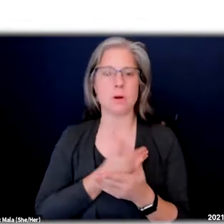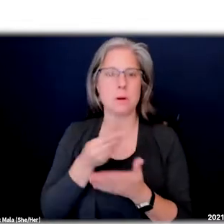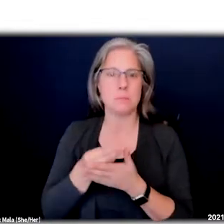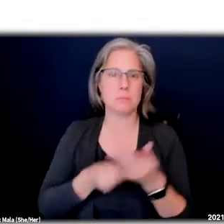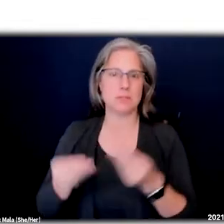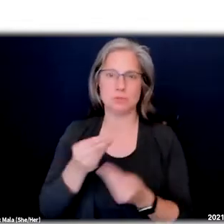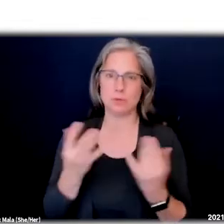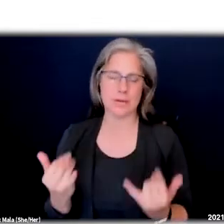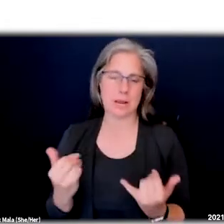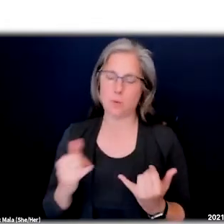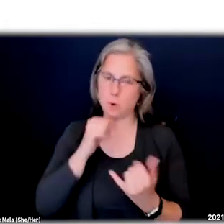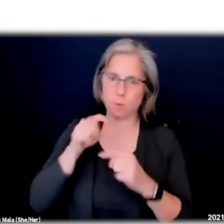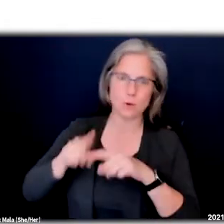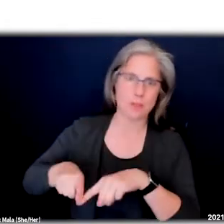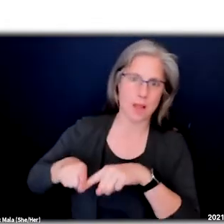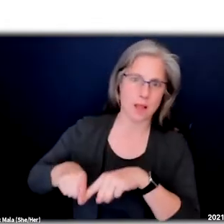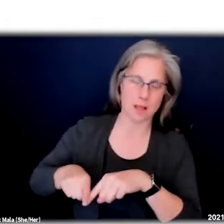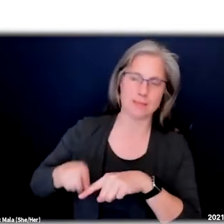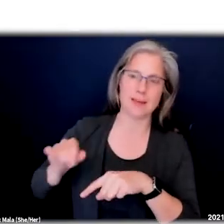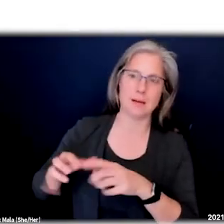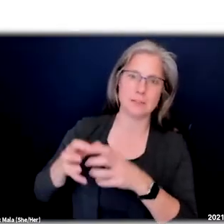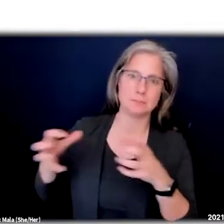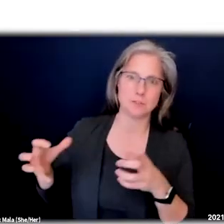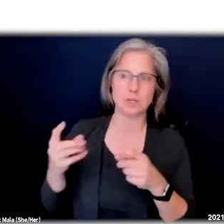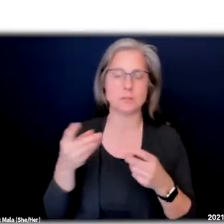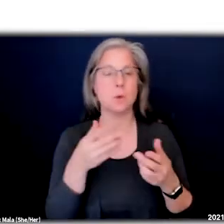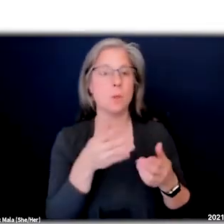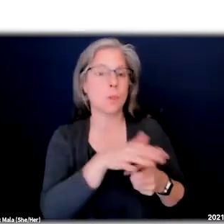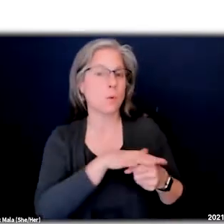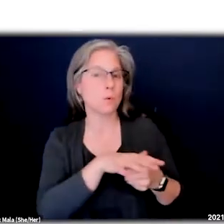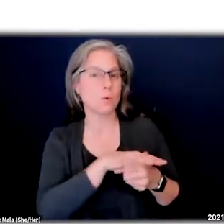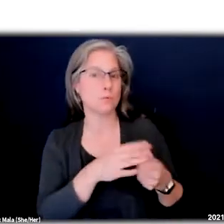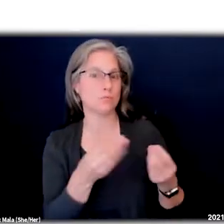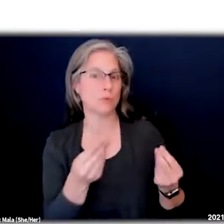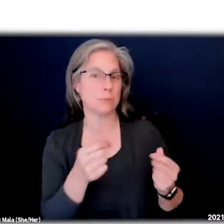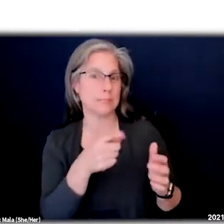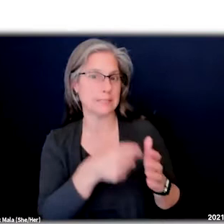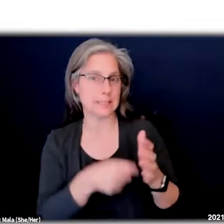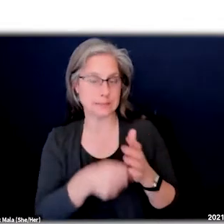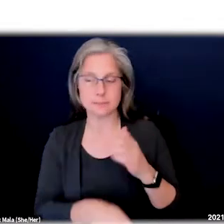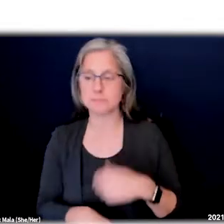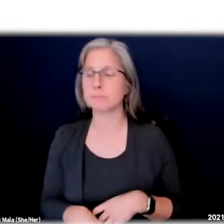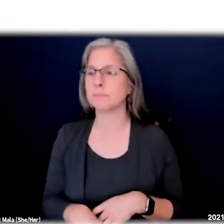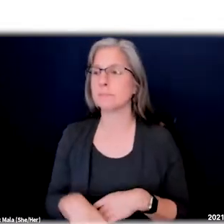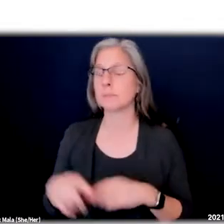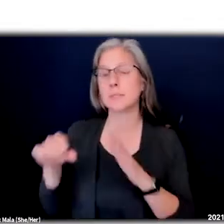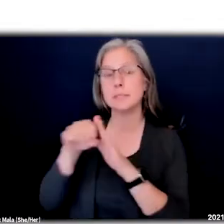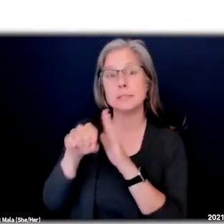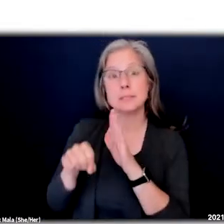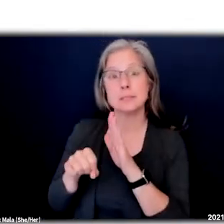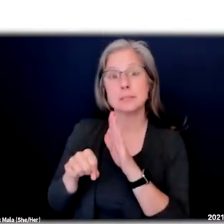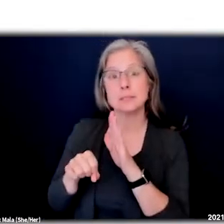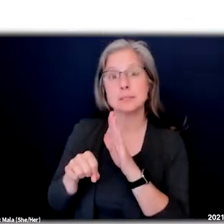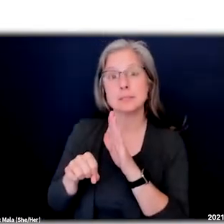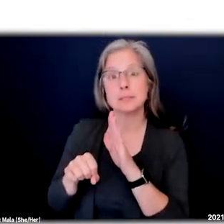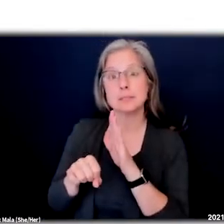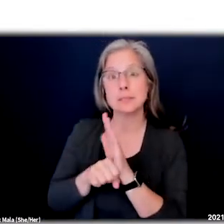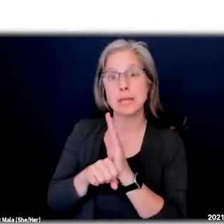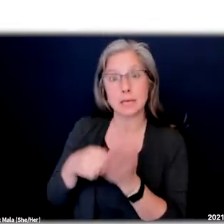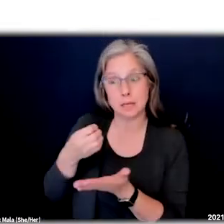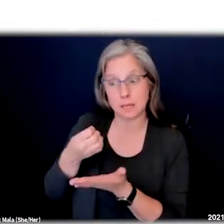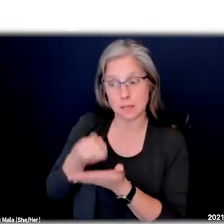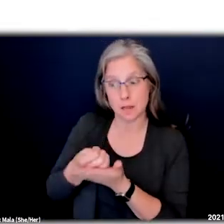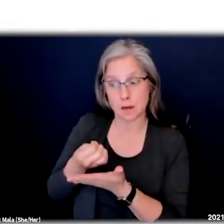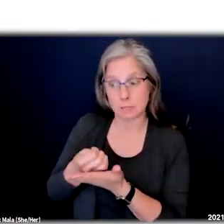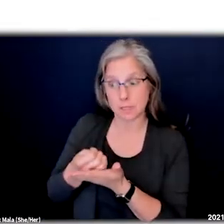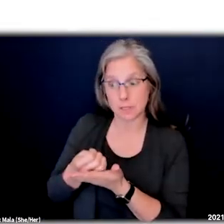as much as we rely on the local property taxes. As far as the state economy's going, it's